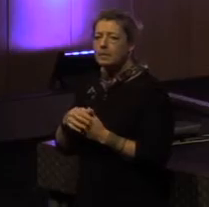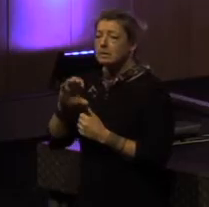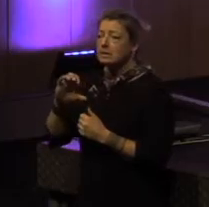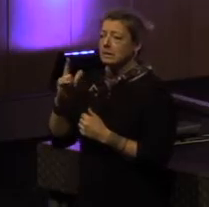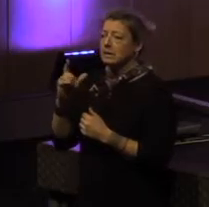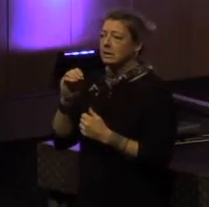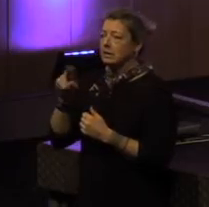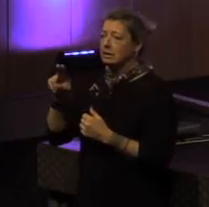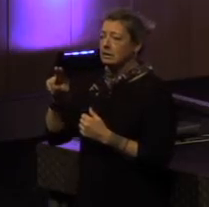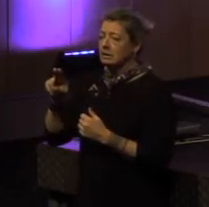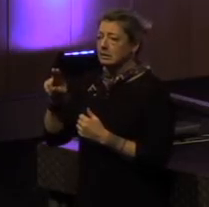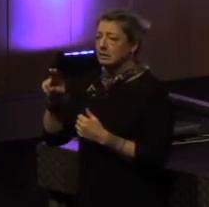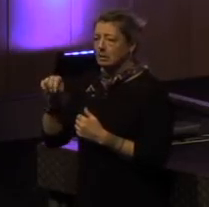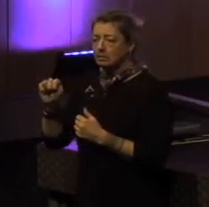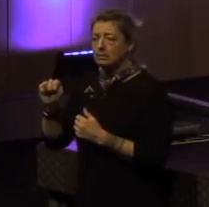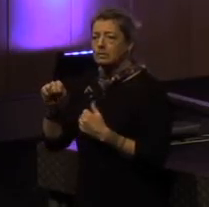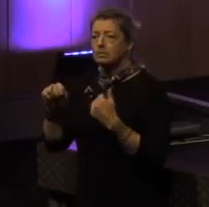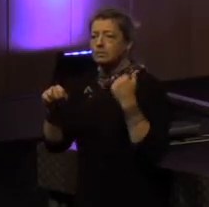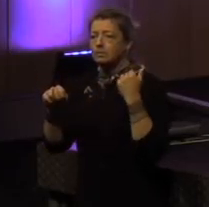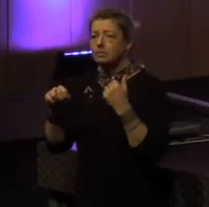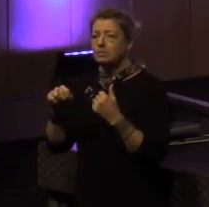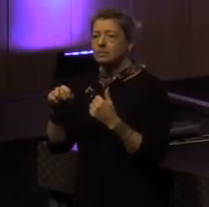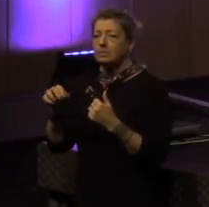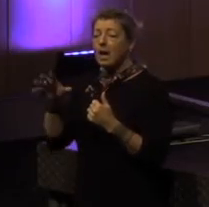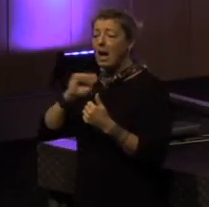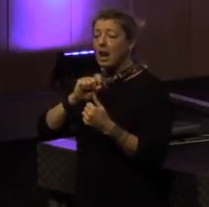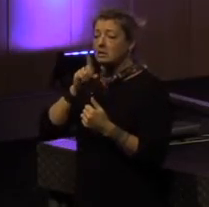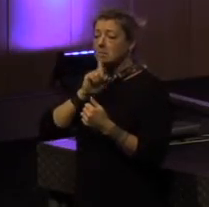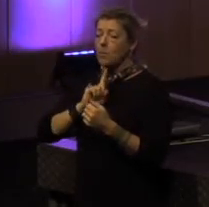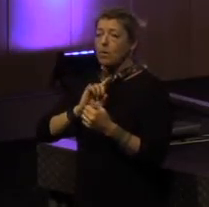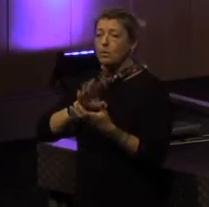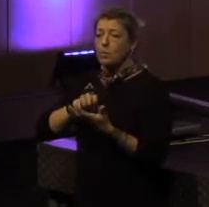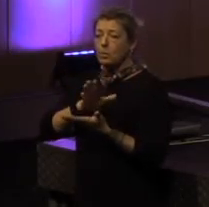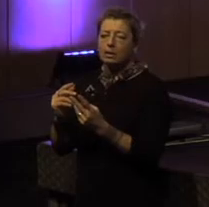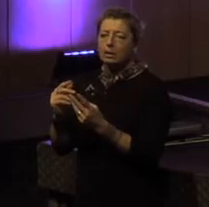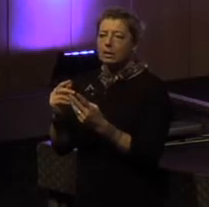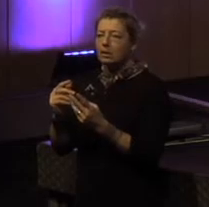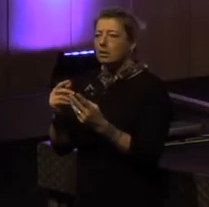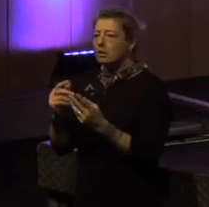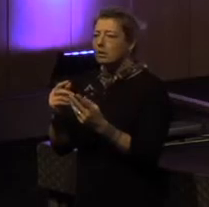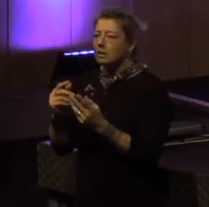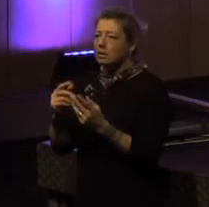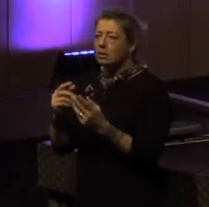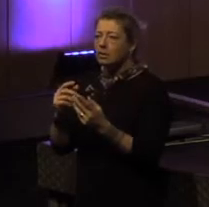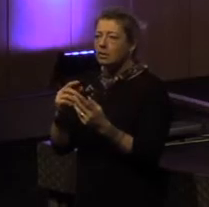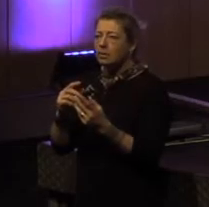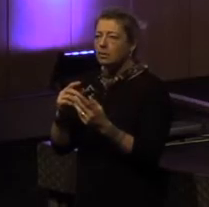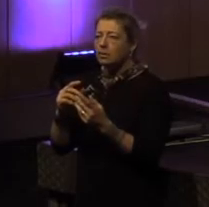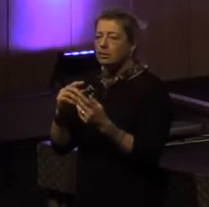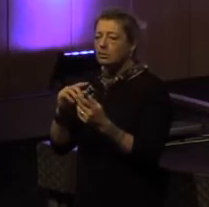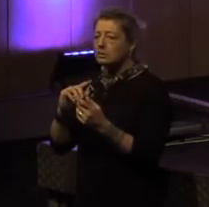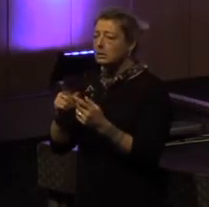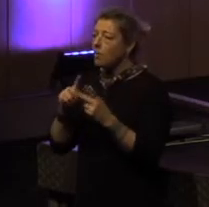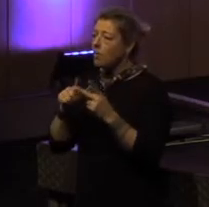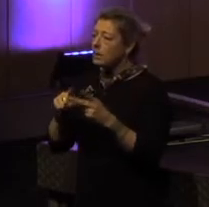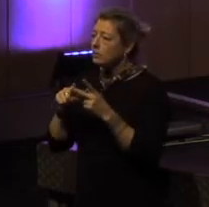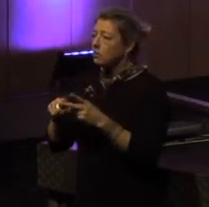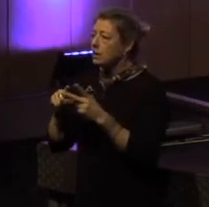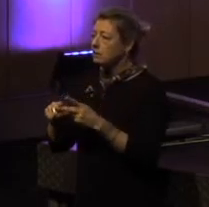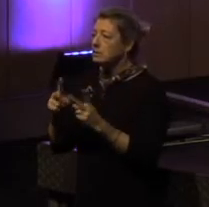and agriculture. Och Hands Up United är en organisation